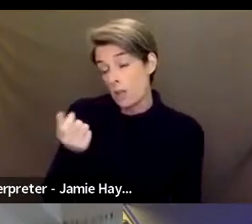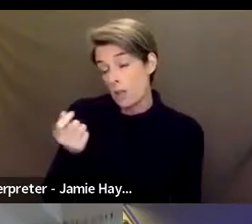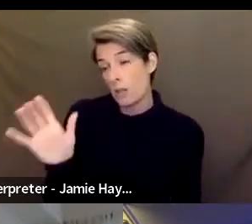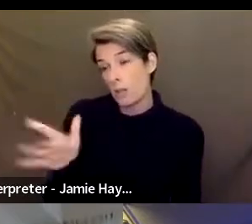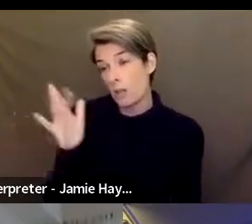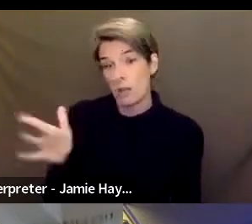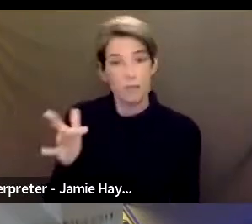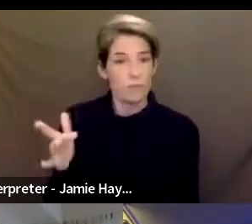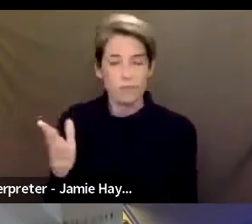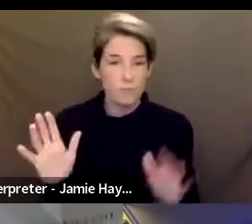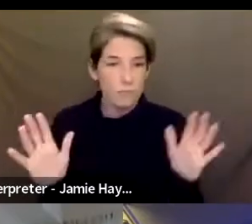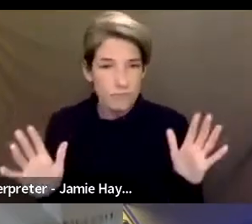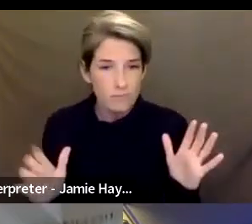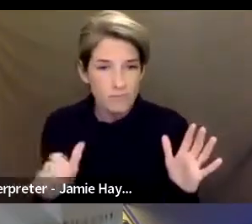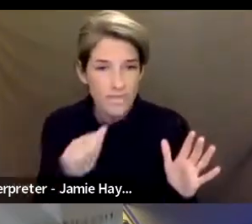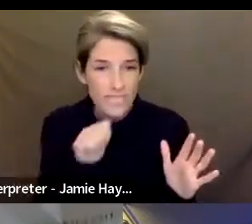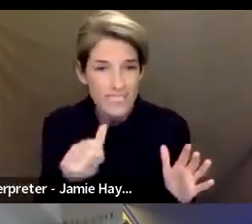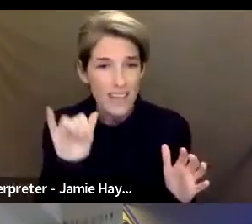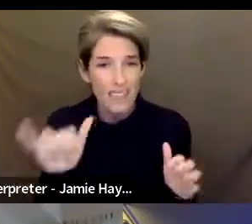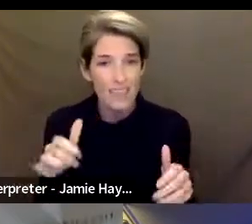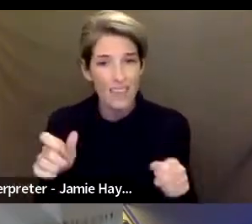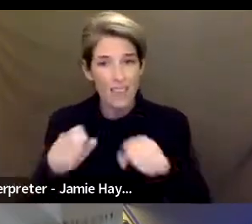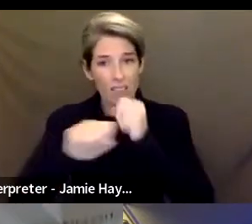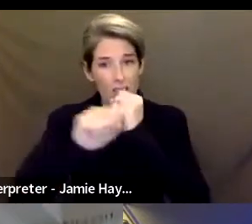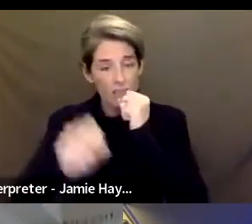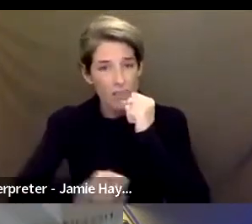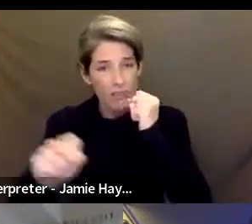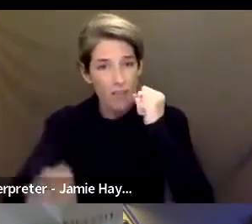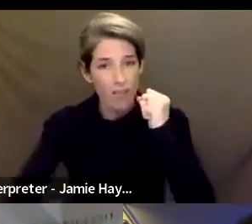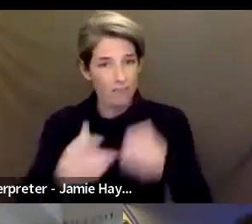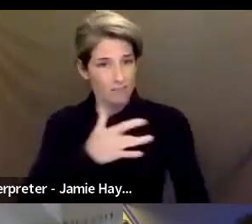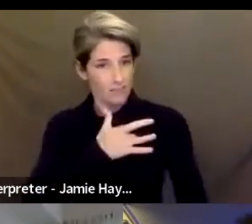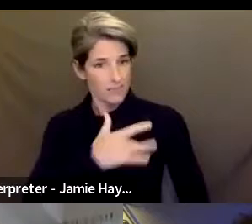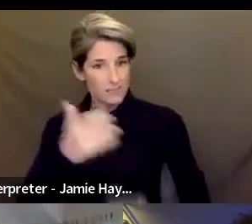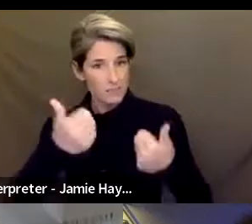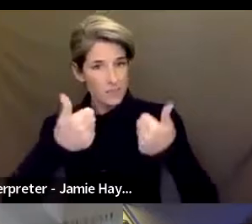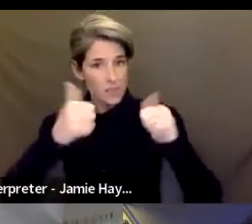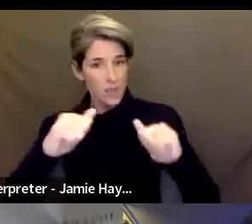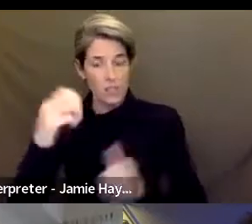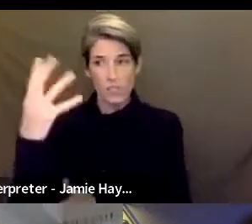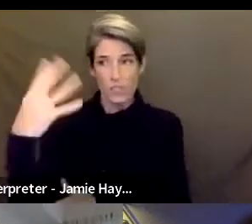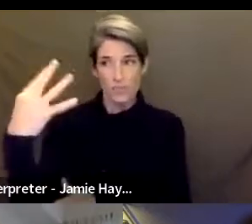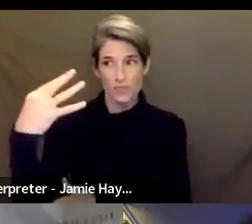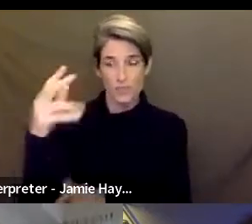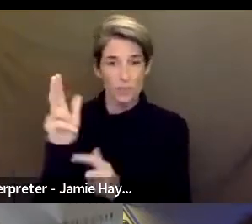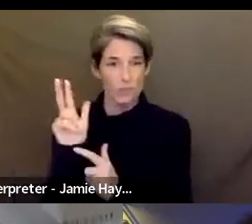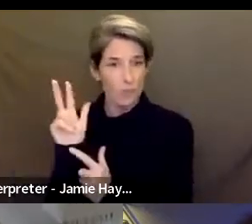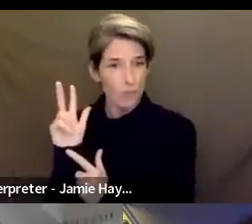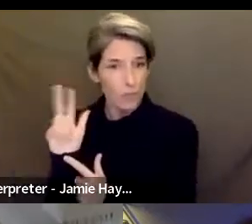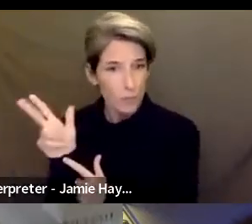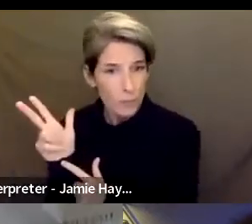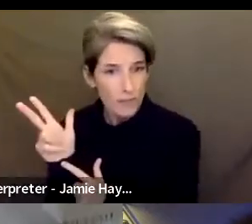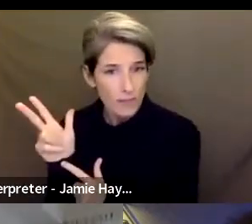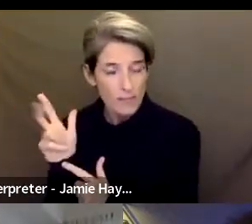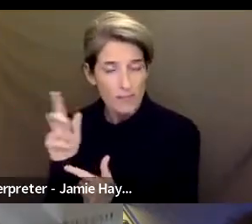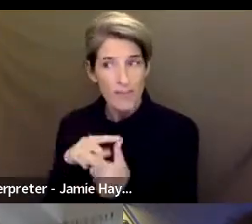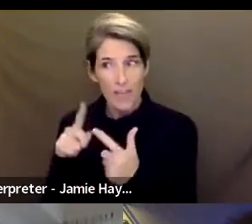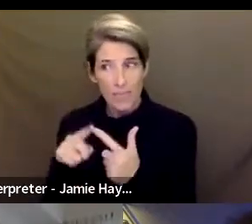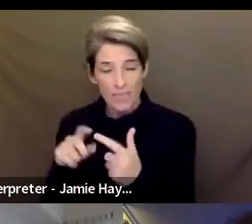long. We're talking about 3-minute long videos that you can like watch and then decide if you want to see more of that